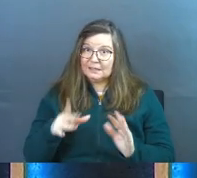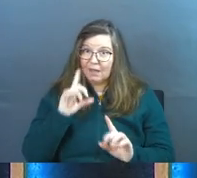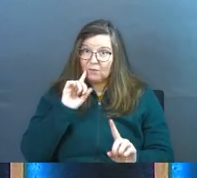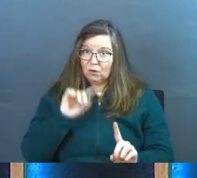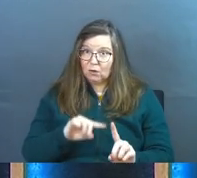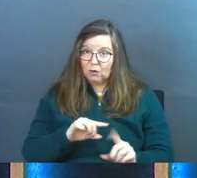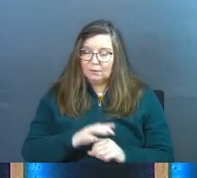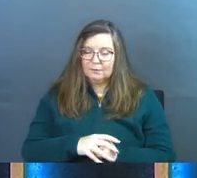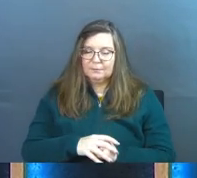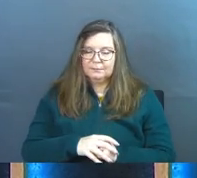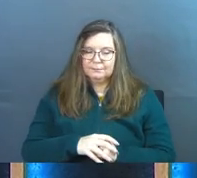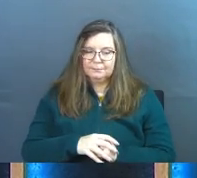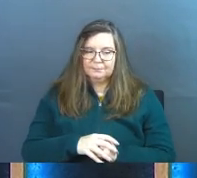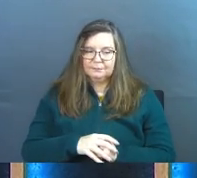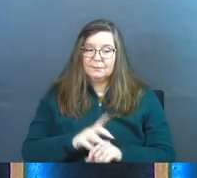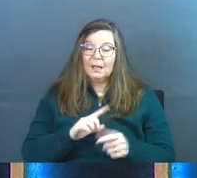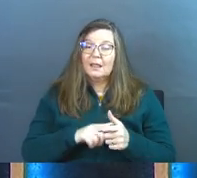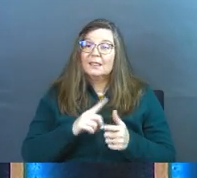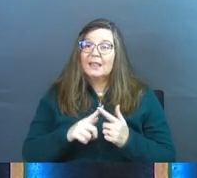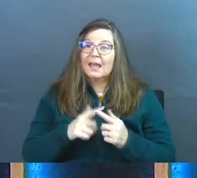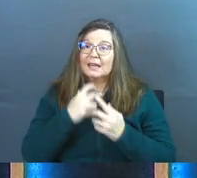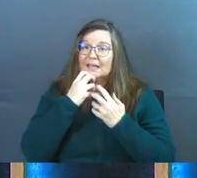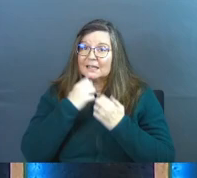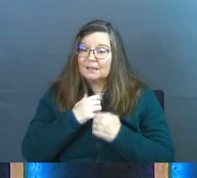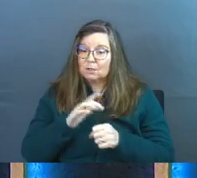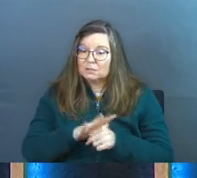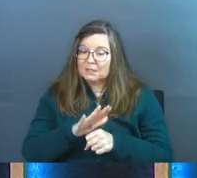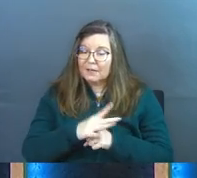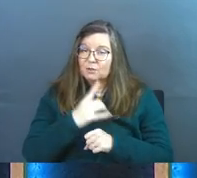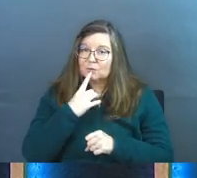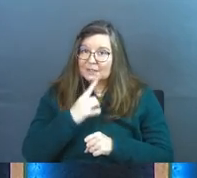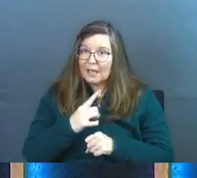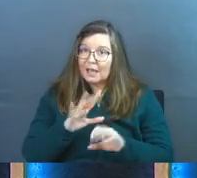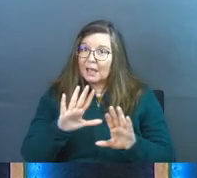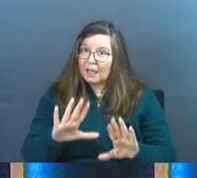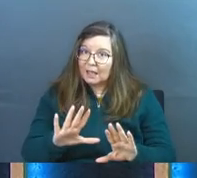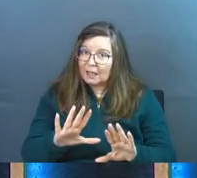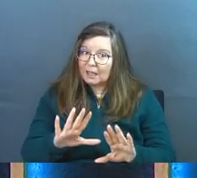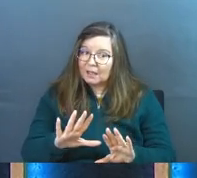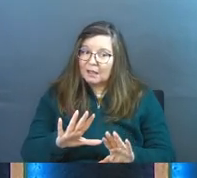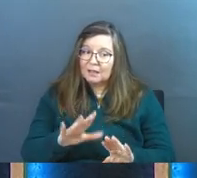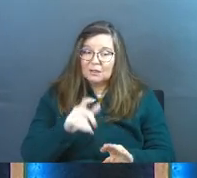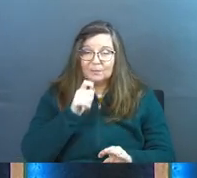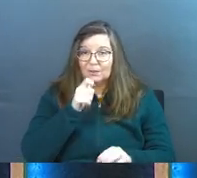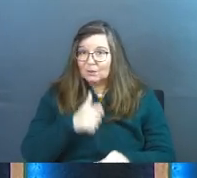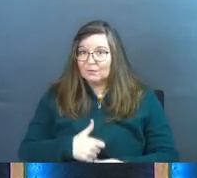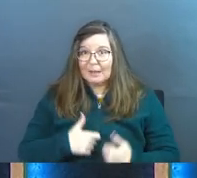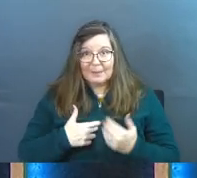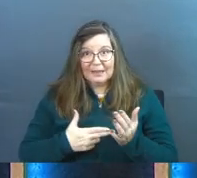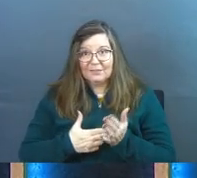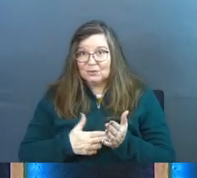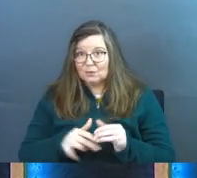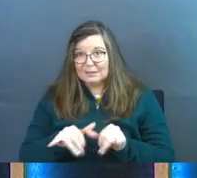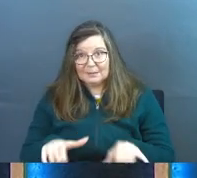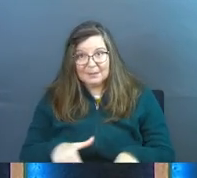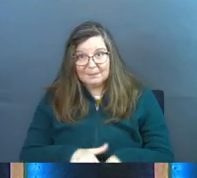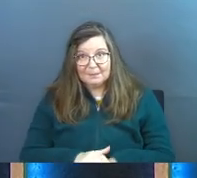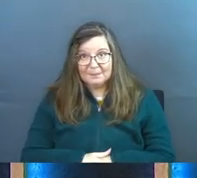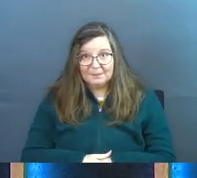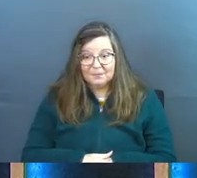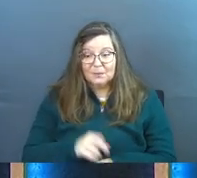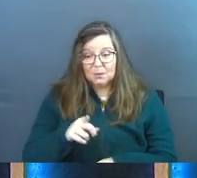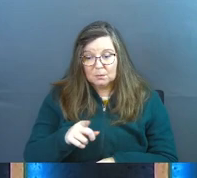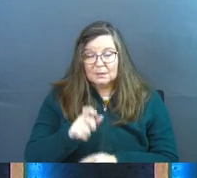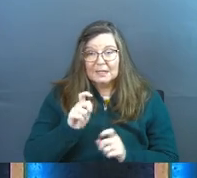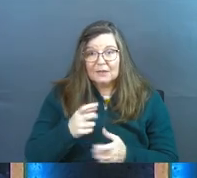her. But then he cares about her enough to say, you've not been living truth though.